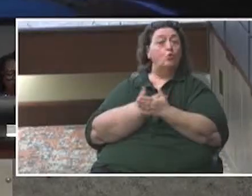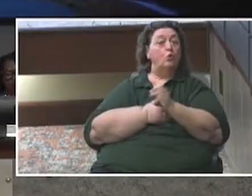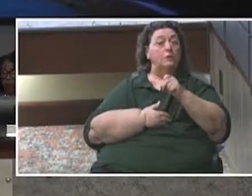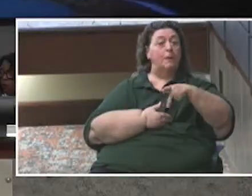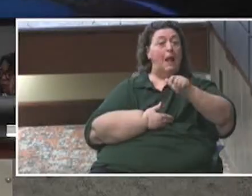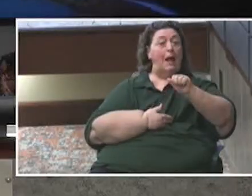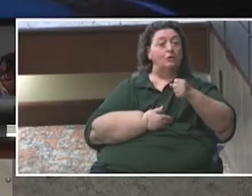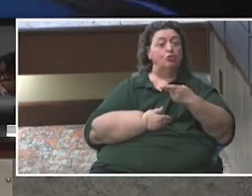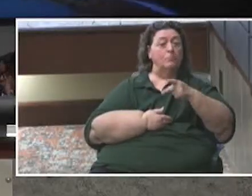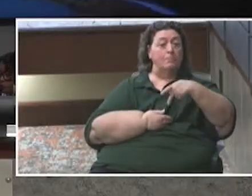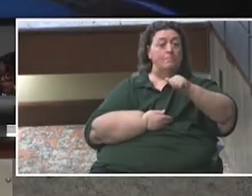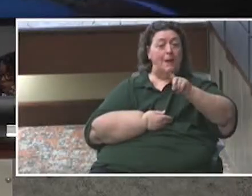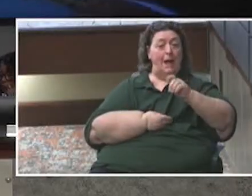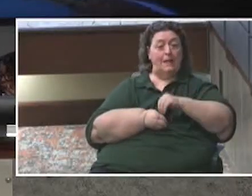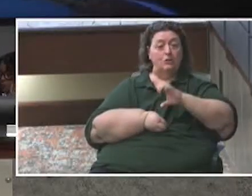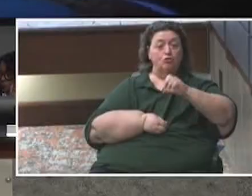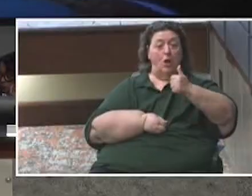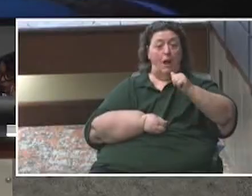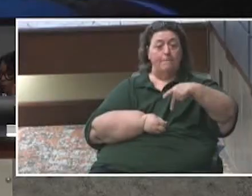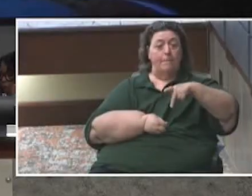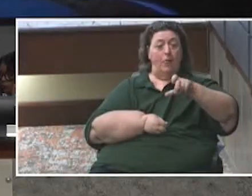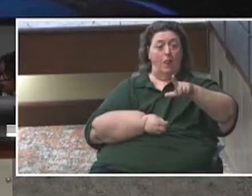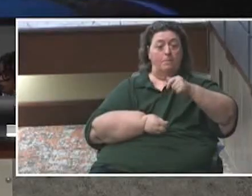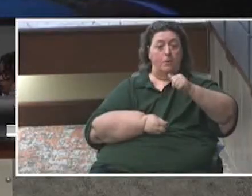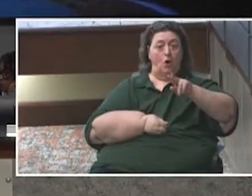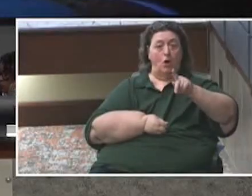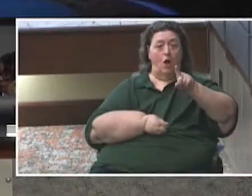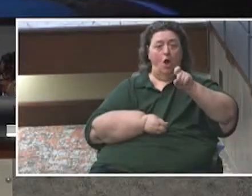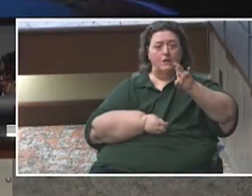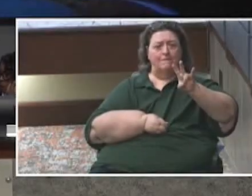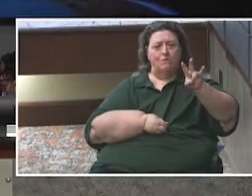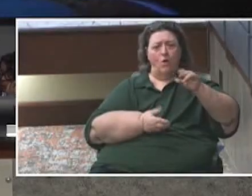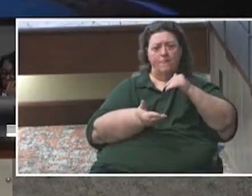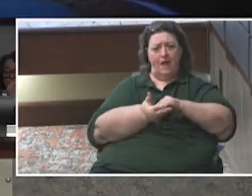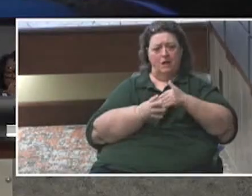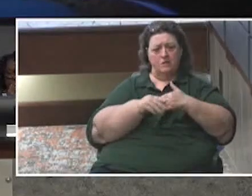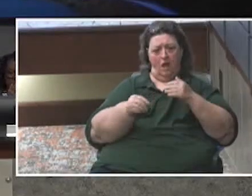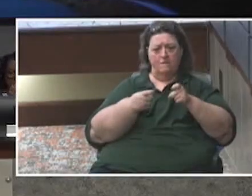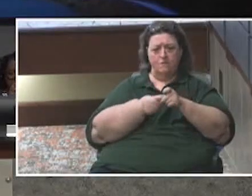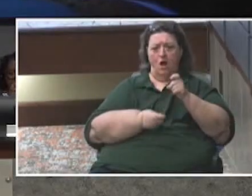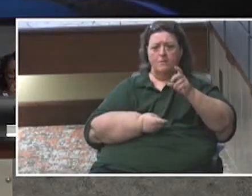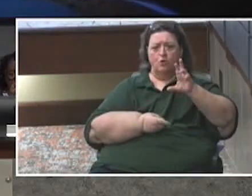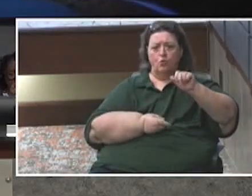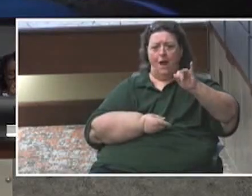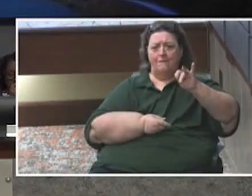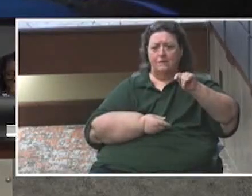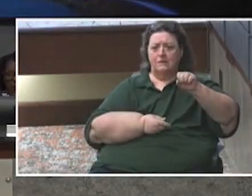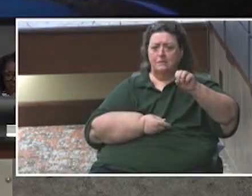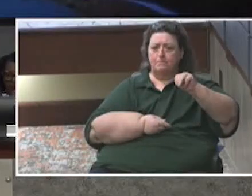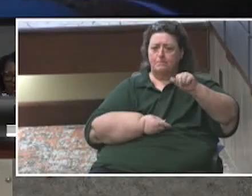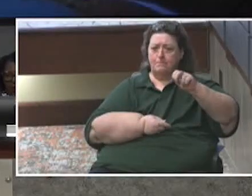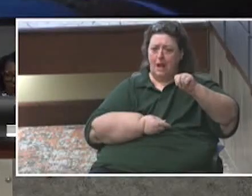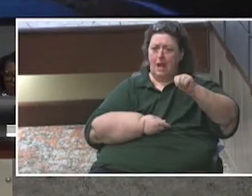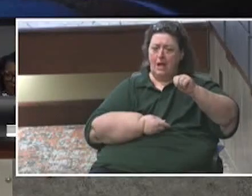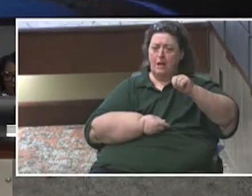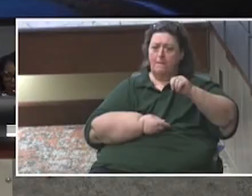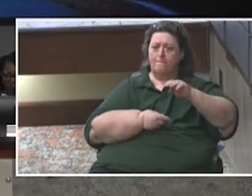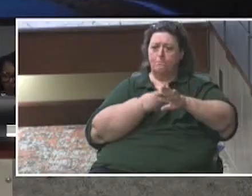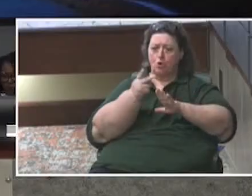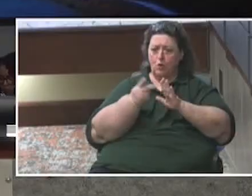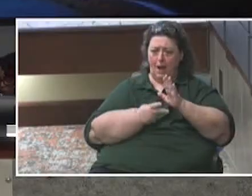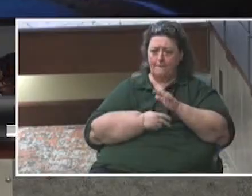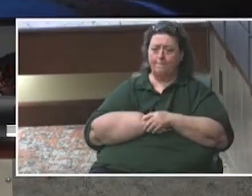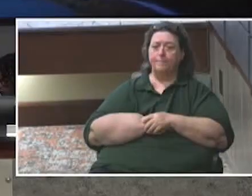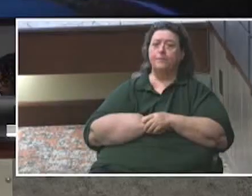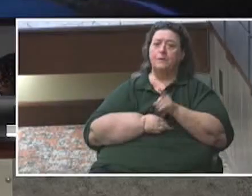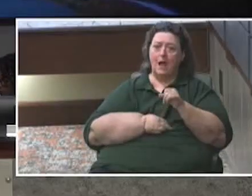expanded pavilion at Chapel Park in the amount of $744,000 from Craftsman Commercial Playgrounds. This project will enhance the park's design